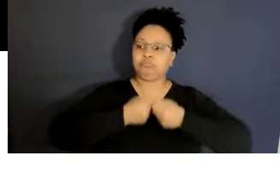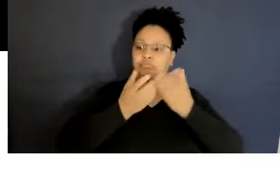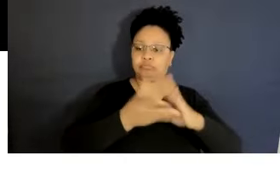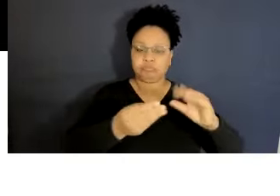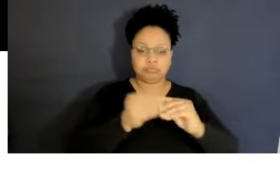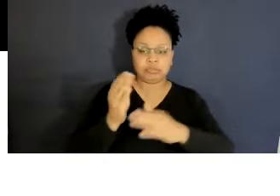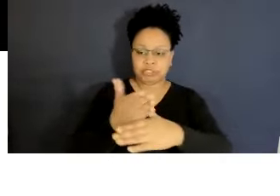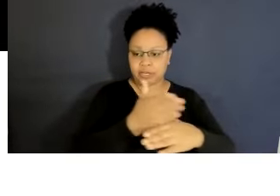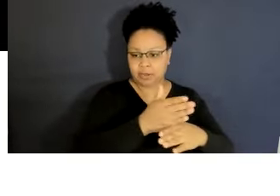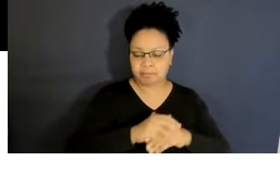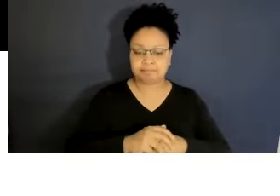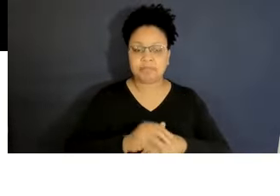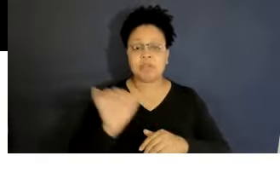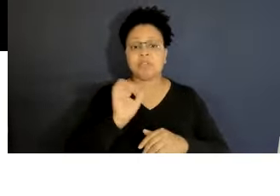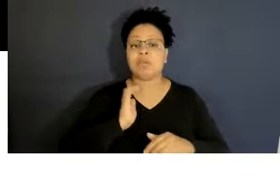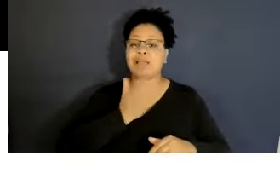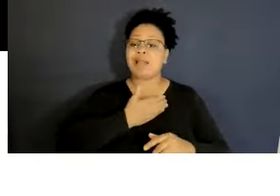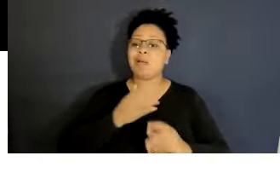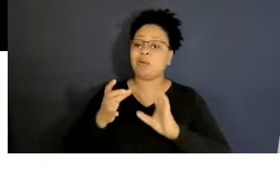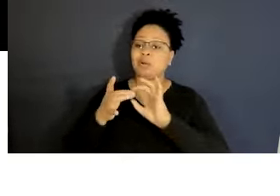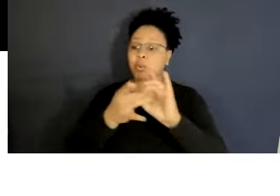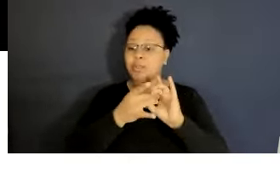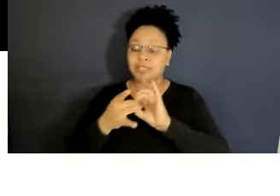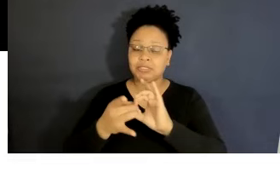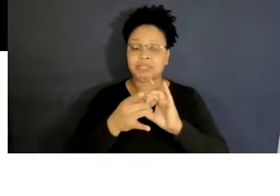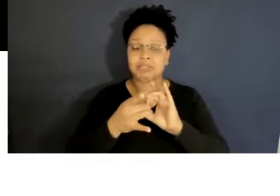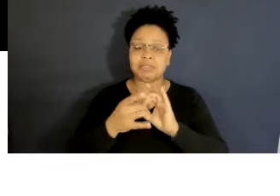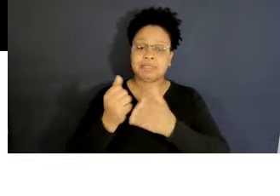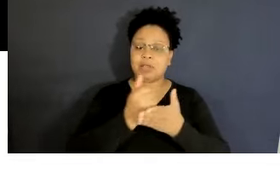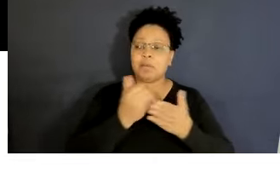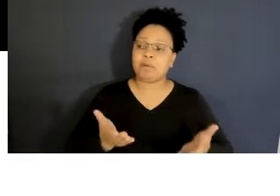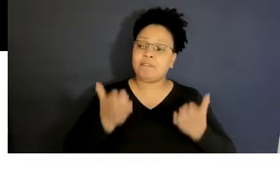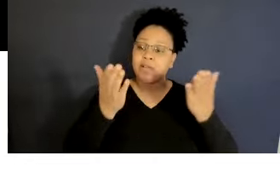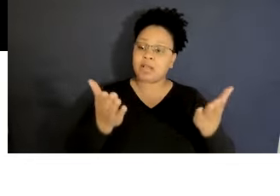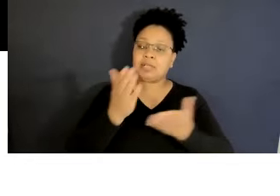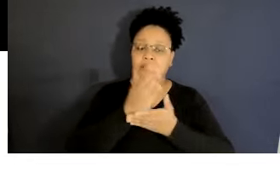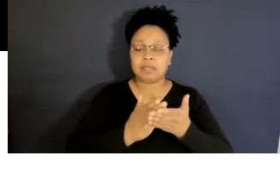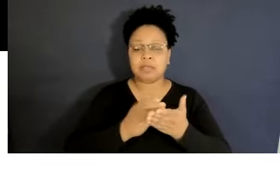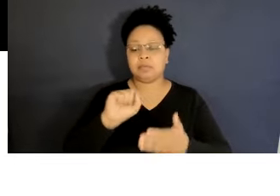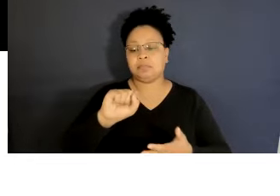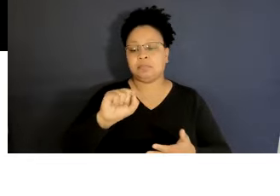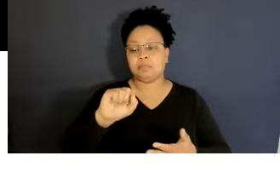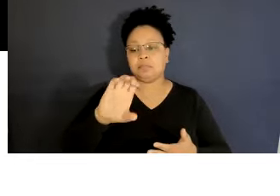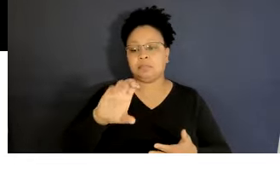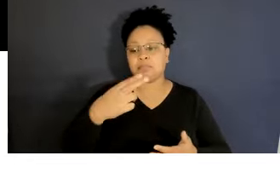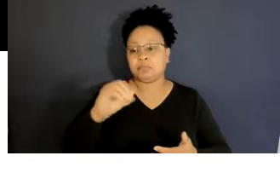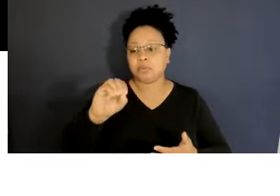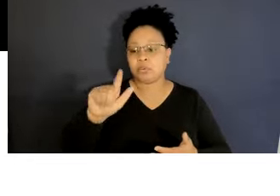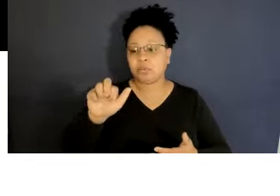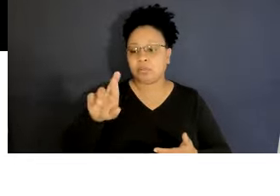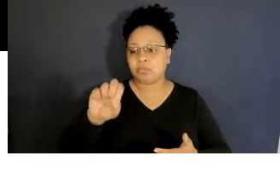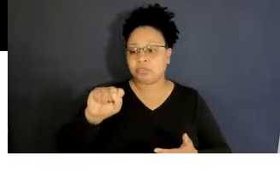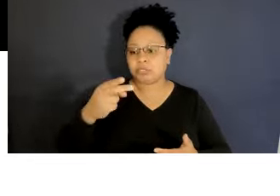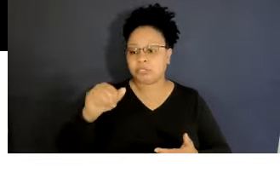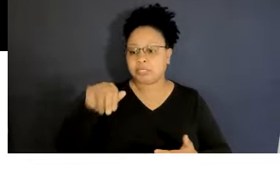has also been able to help provide some scholarships in order